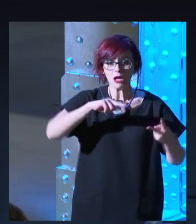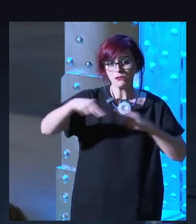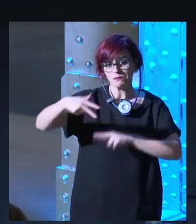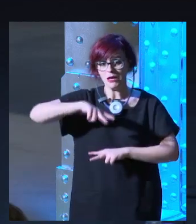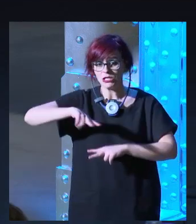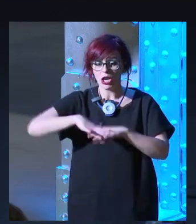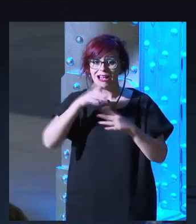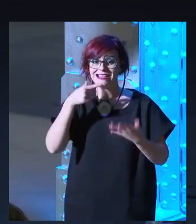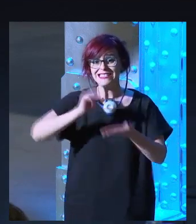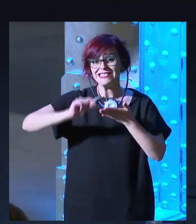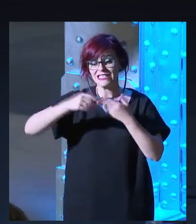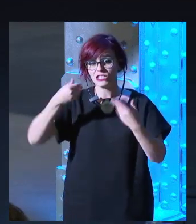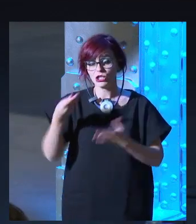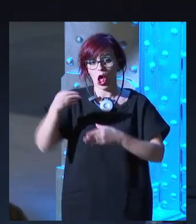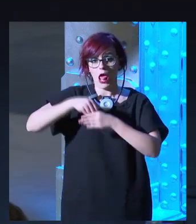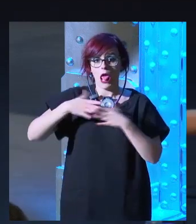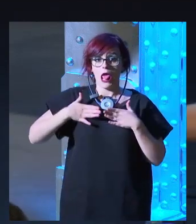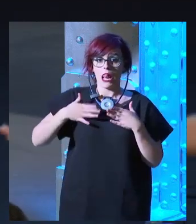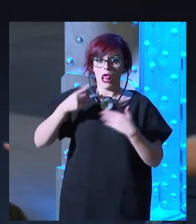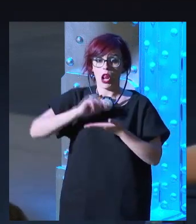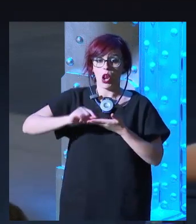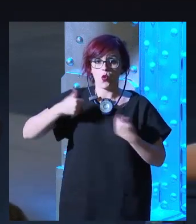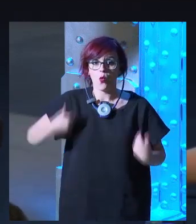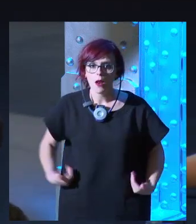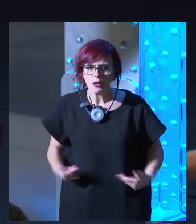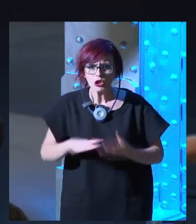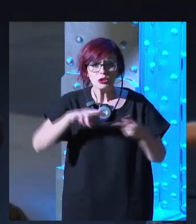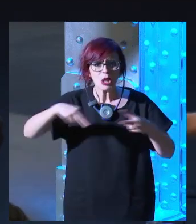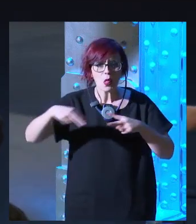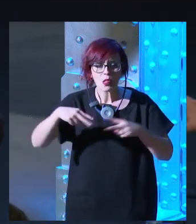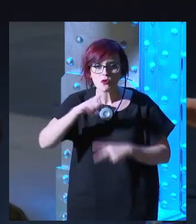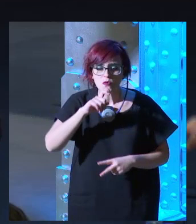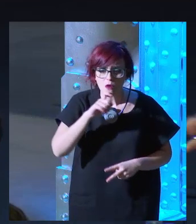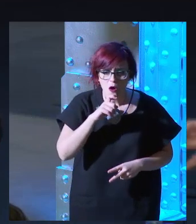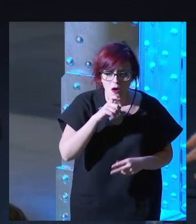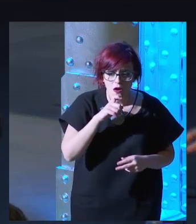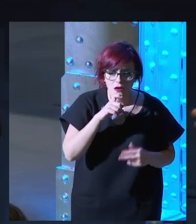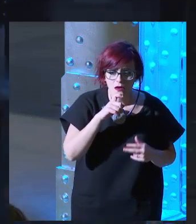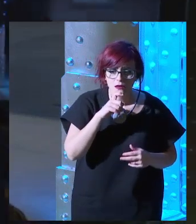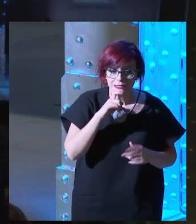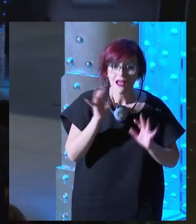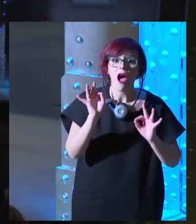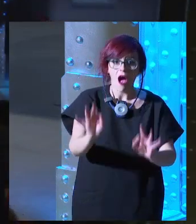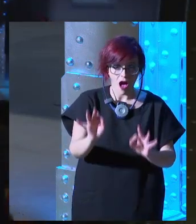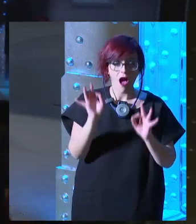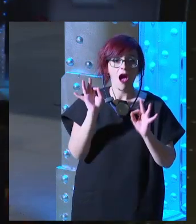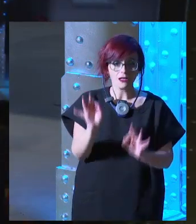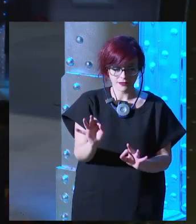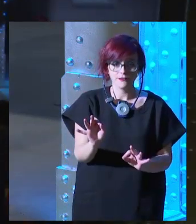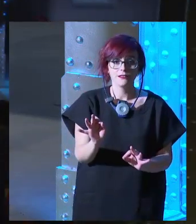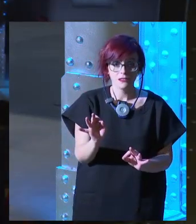I think it's called Written on Skin or something like. I'm going. It's the same. What is it? Is it written on the body? Yeah. Great. Okay.